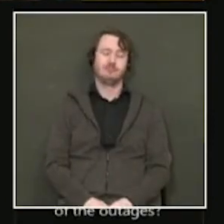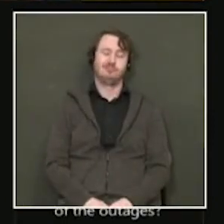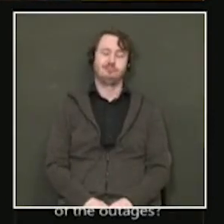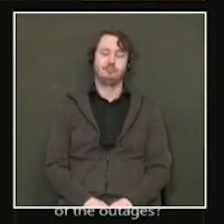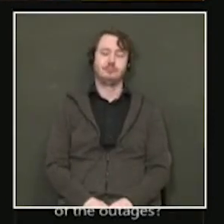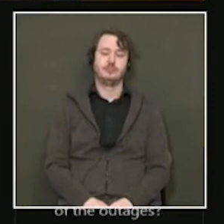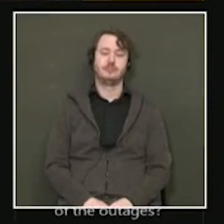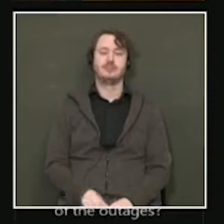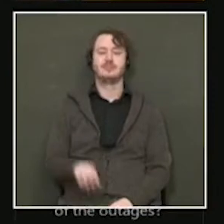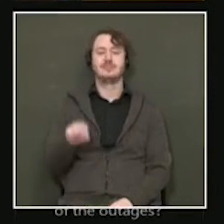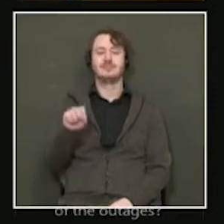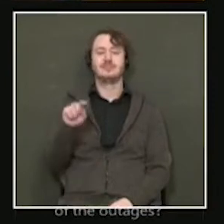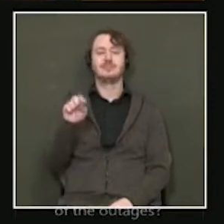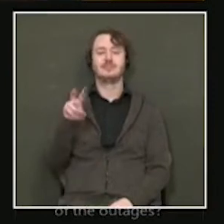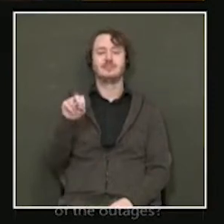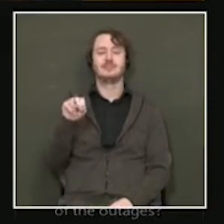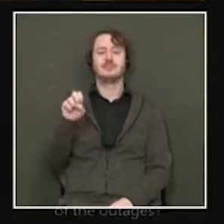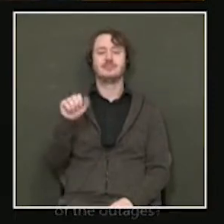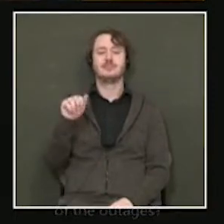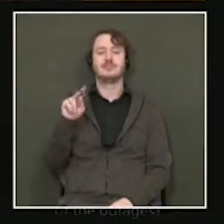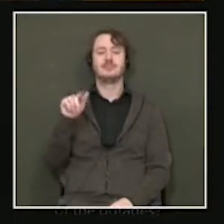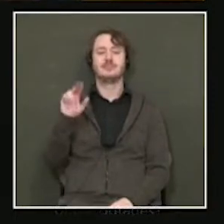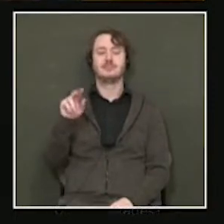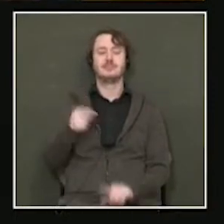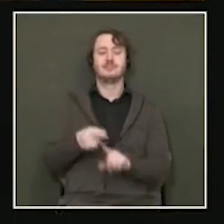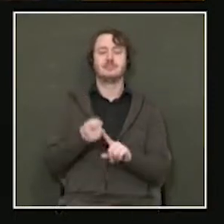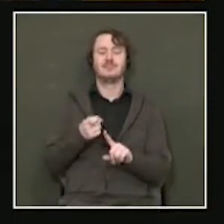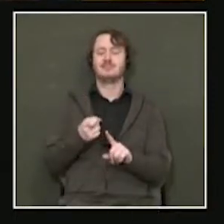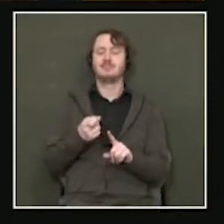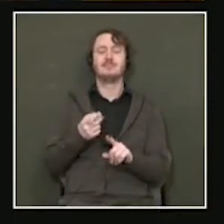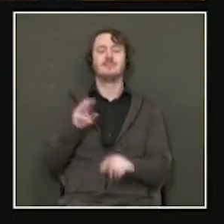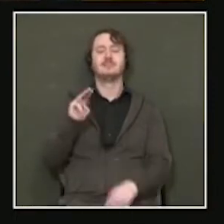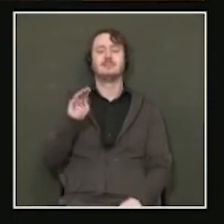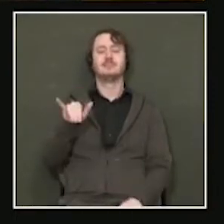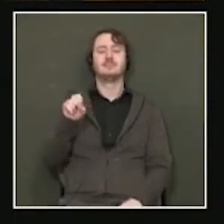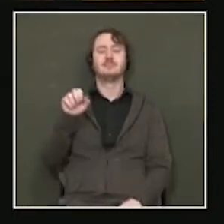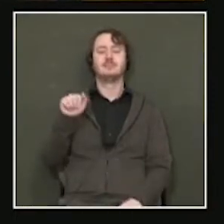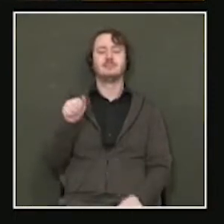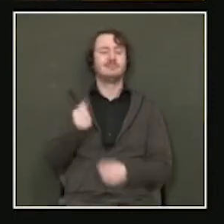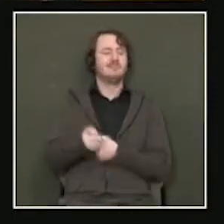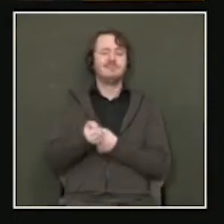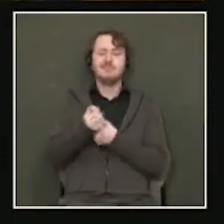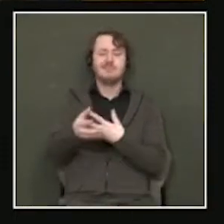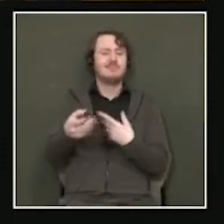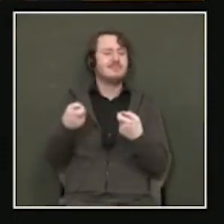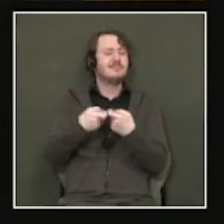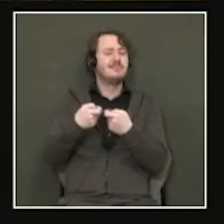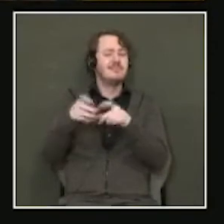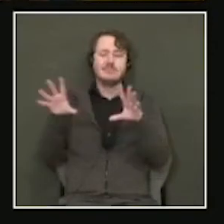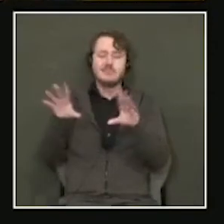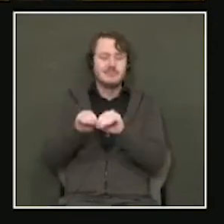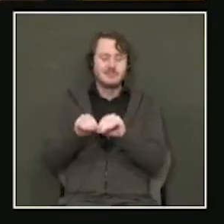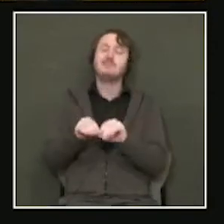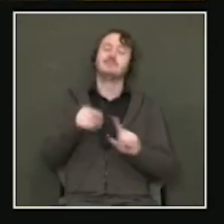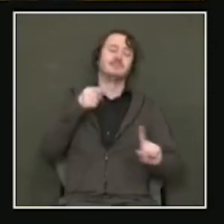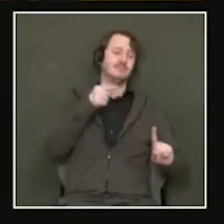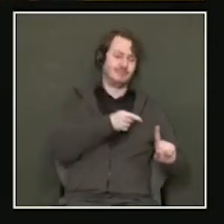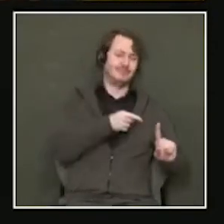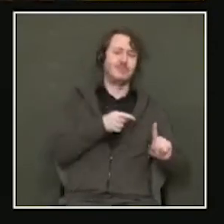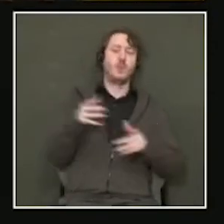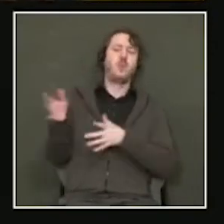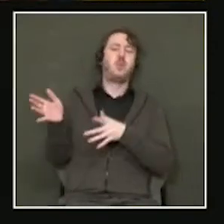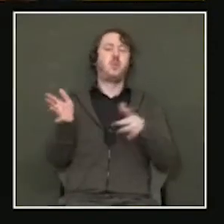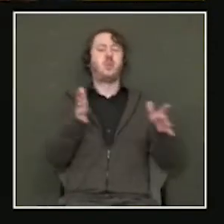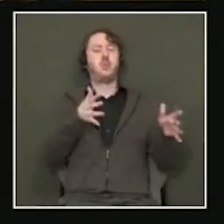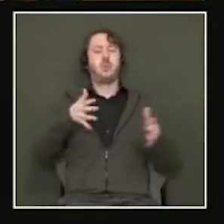Stephen Santana from MySA says, what are the causes of the outages? Rudy, go ahead. Yeah, it's primarily the wind, and